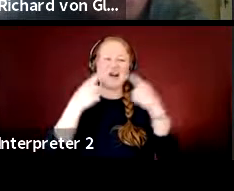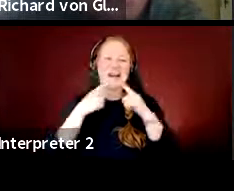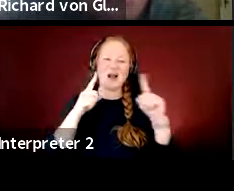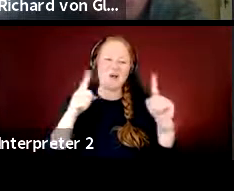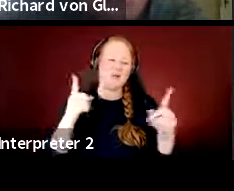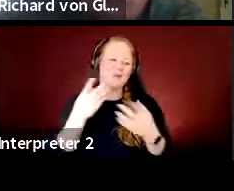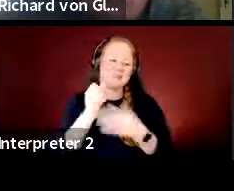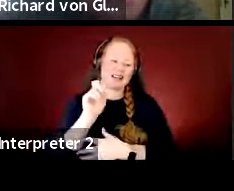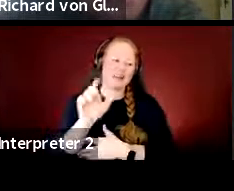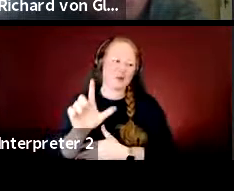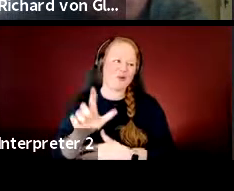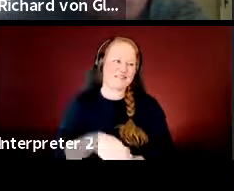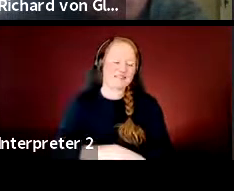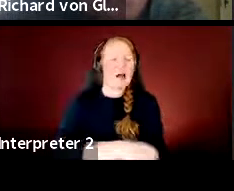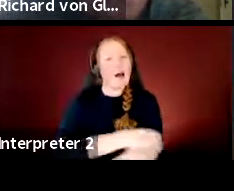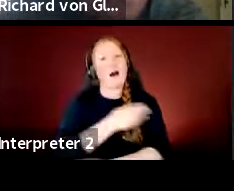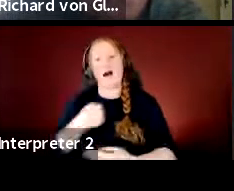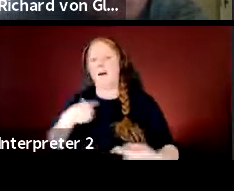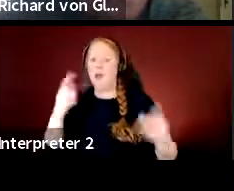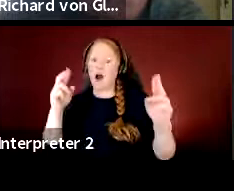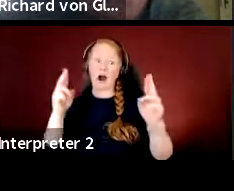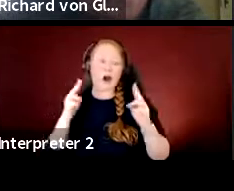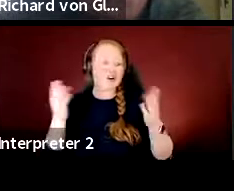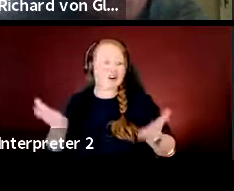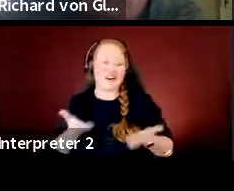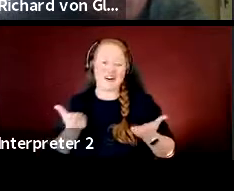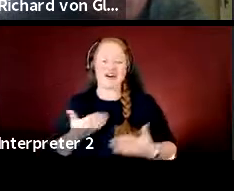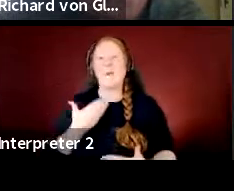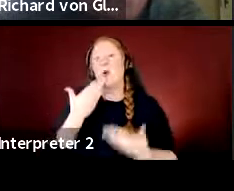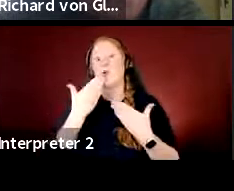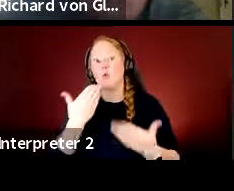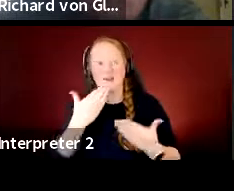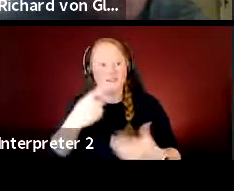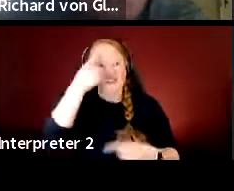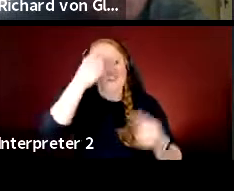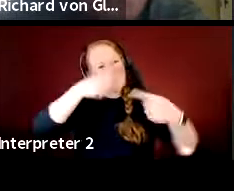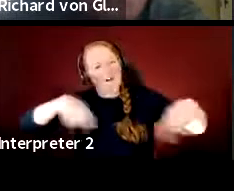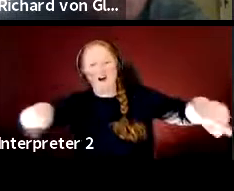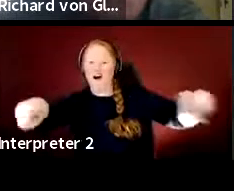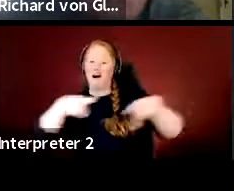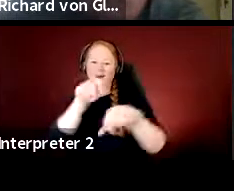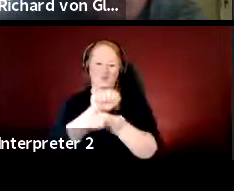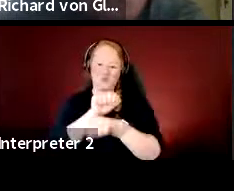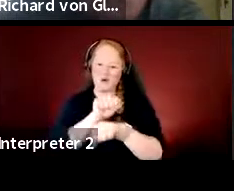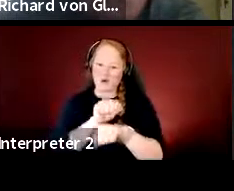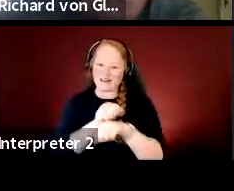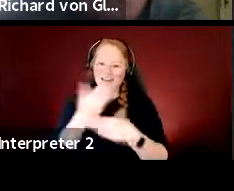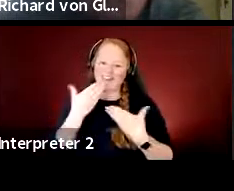so honored to be here, and I'm very, very grateful for all of your work. Thank you.